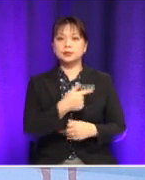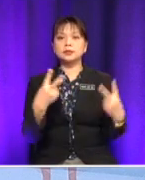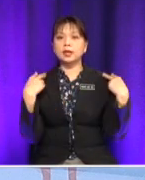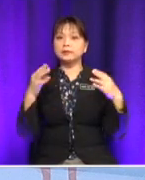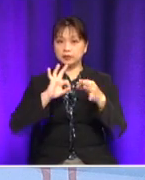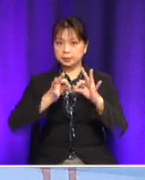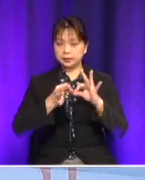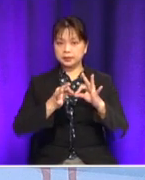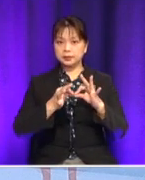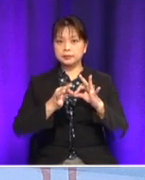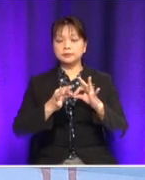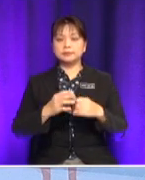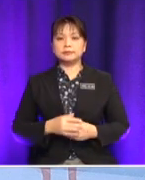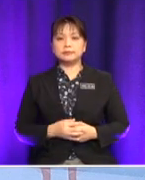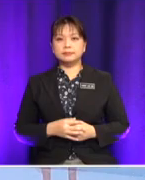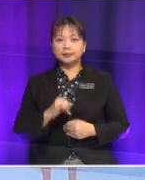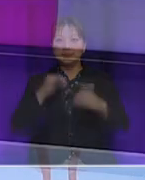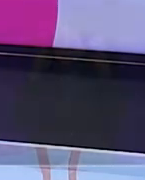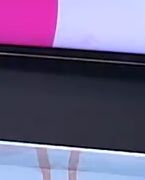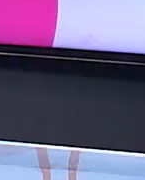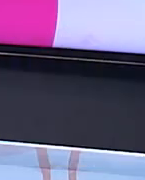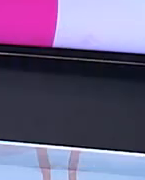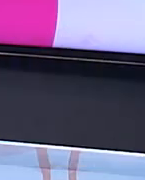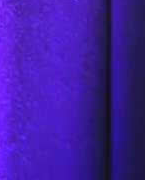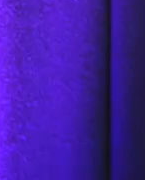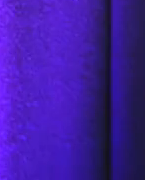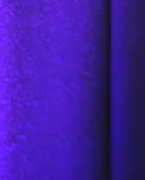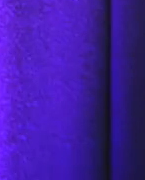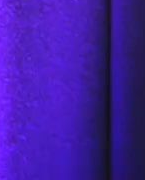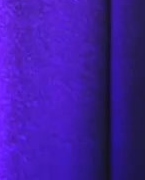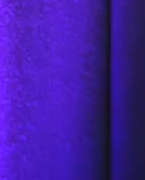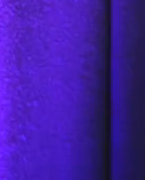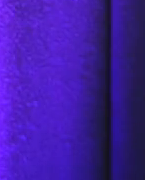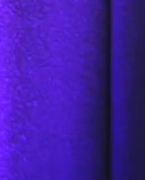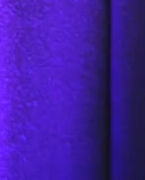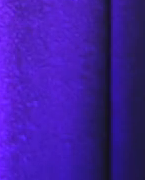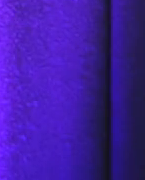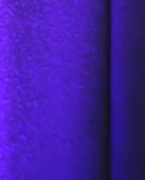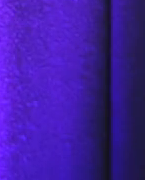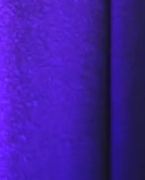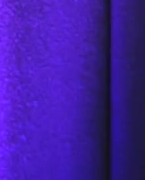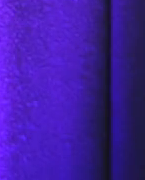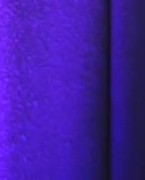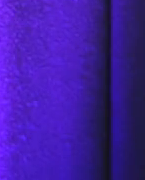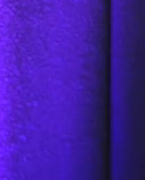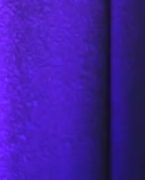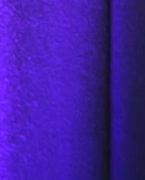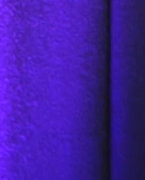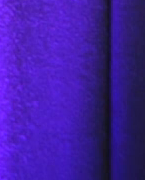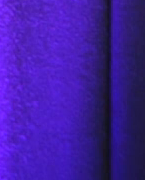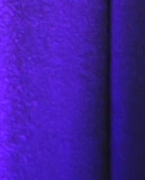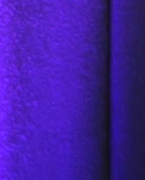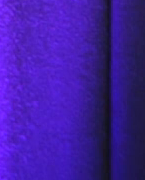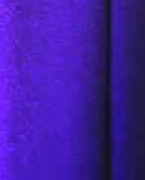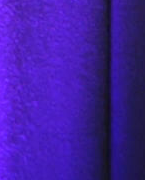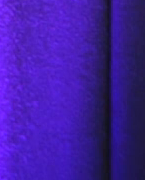today's class, who is Teacher Kulina from SMK Sultan Abdul Samad, Petaling Jaya, Selangor. Hello, Teacher Lina. How are